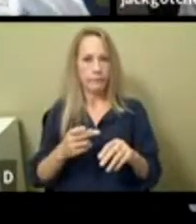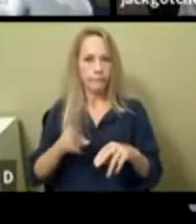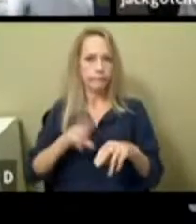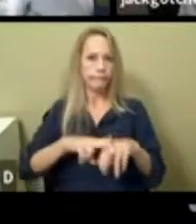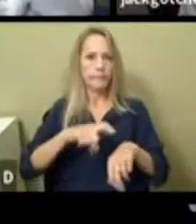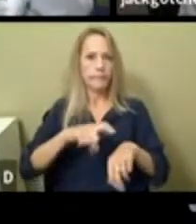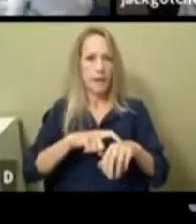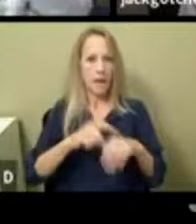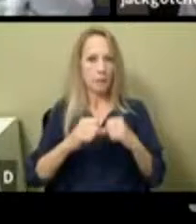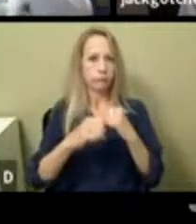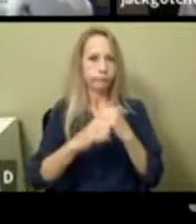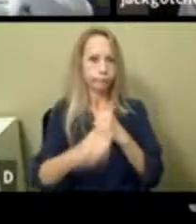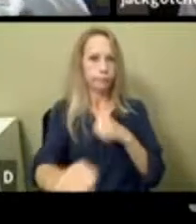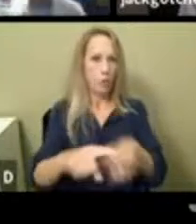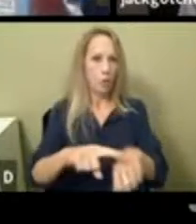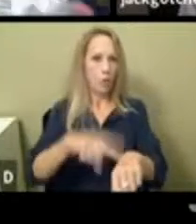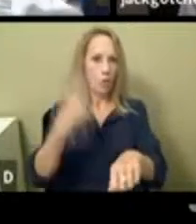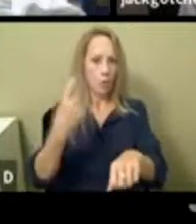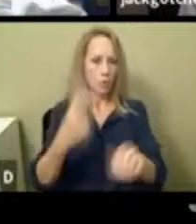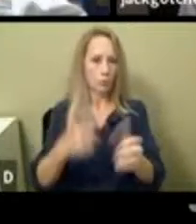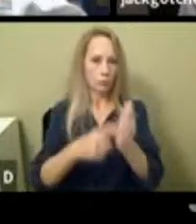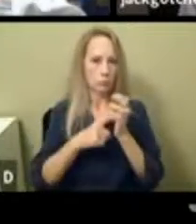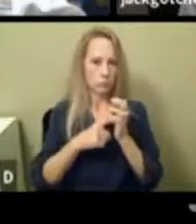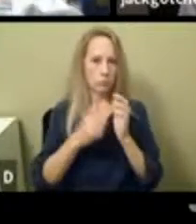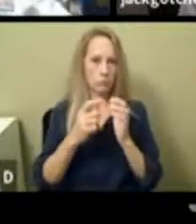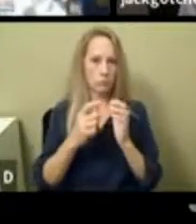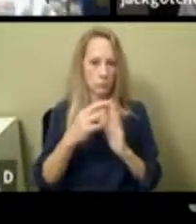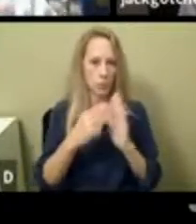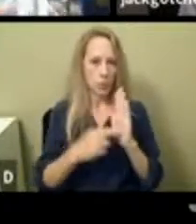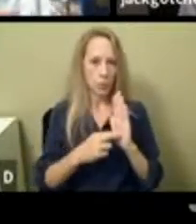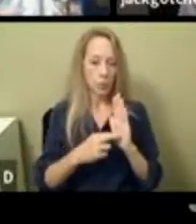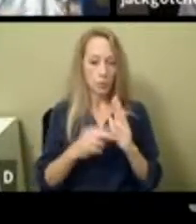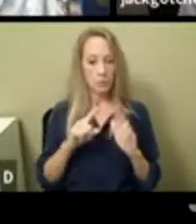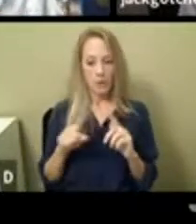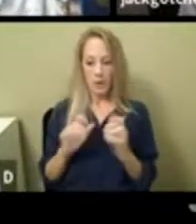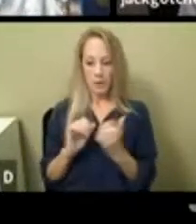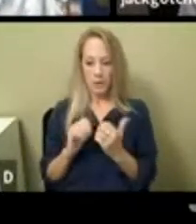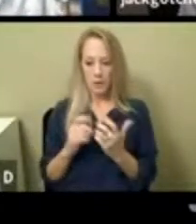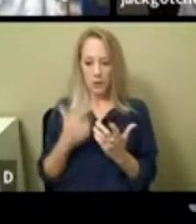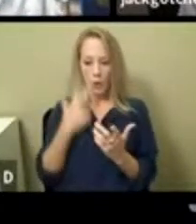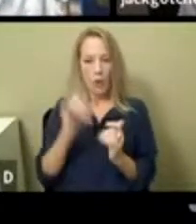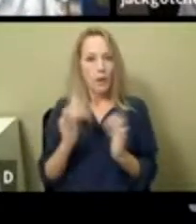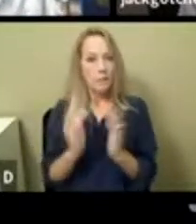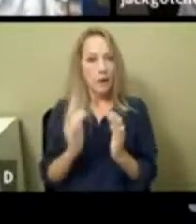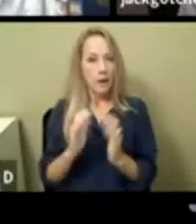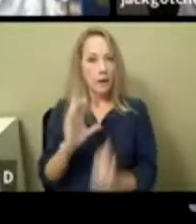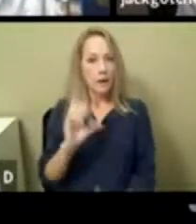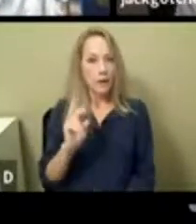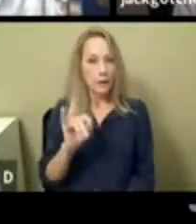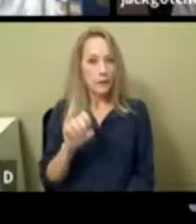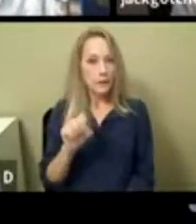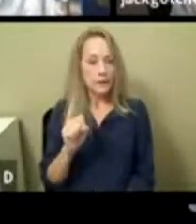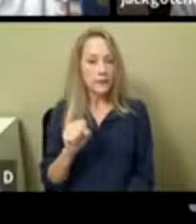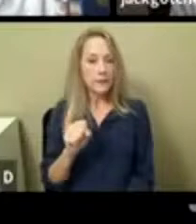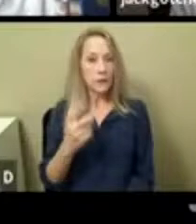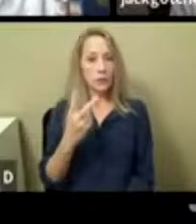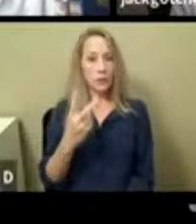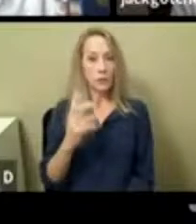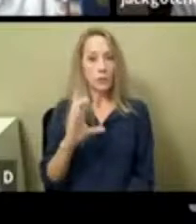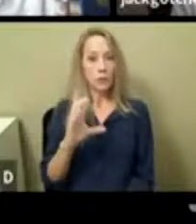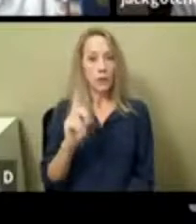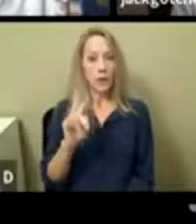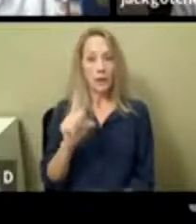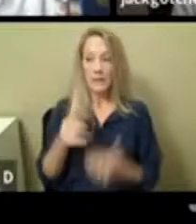work with those those counties to put, you know, 2 of the counties around us do have mask